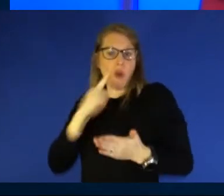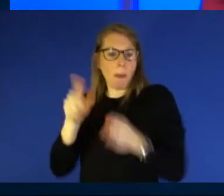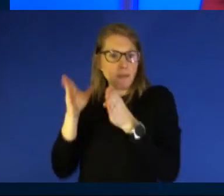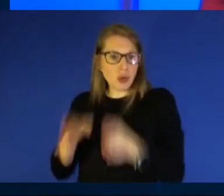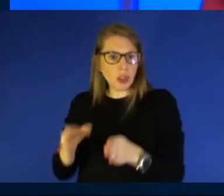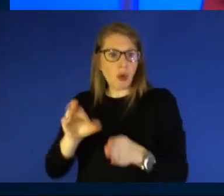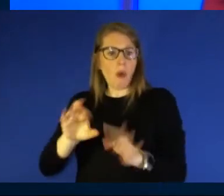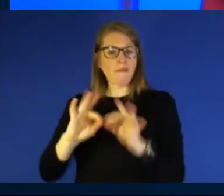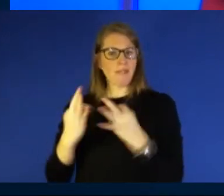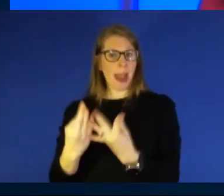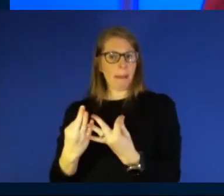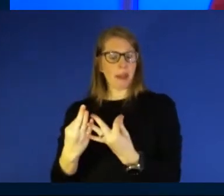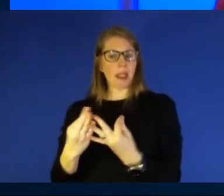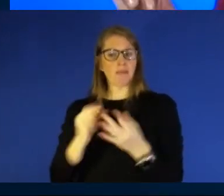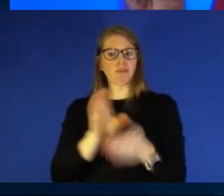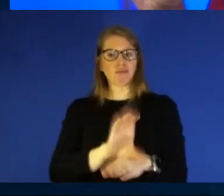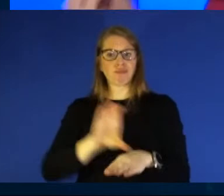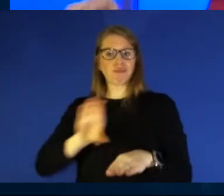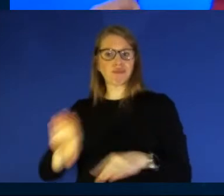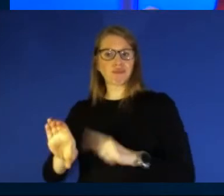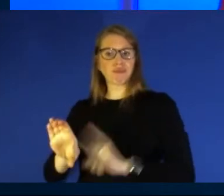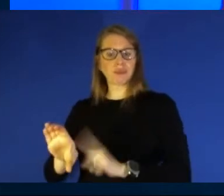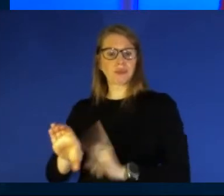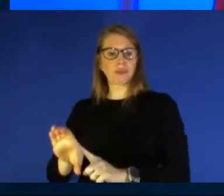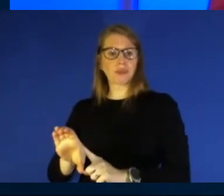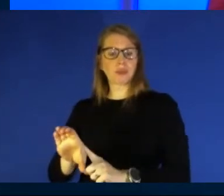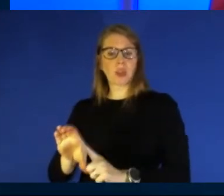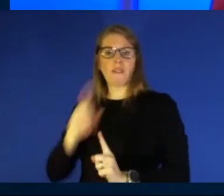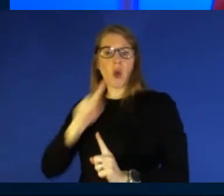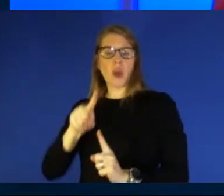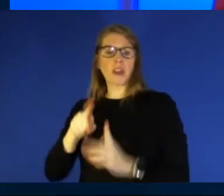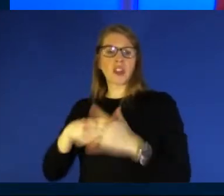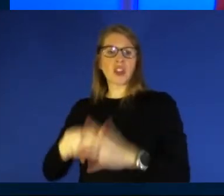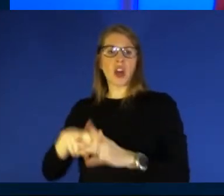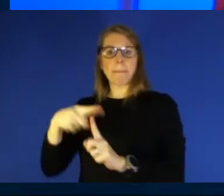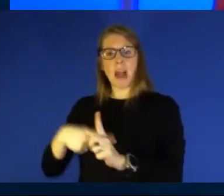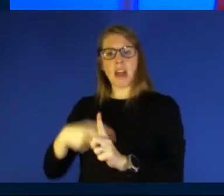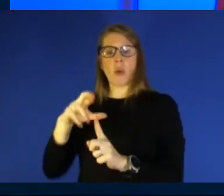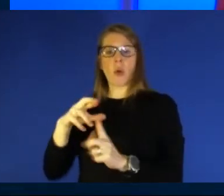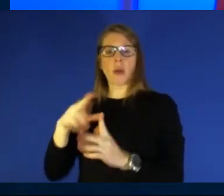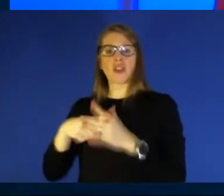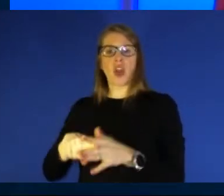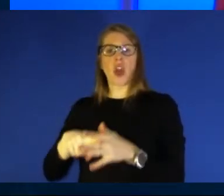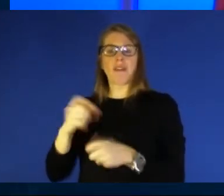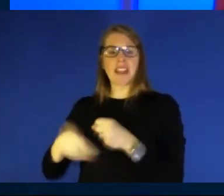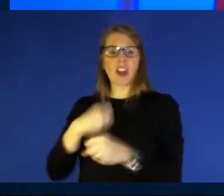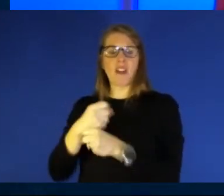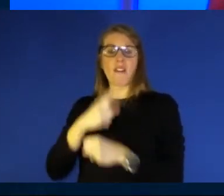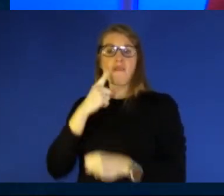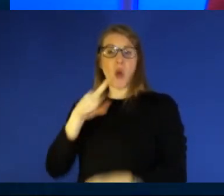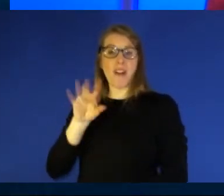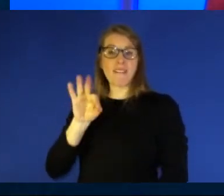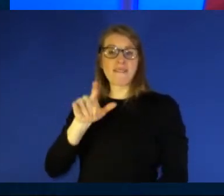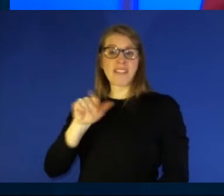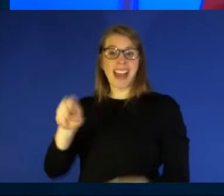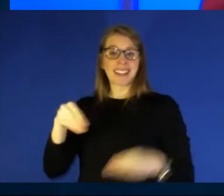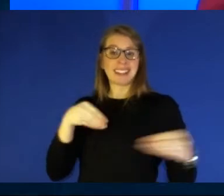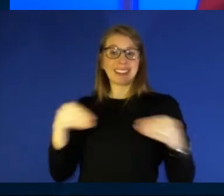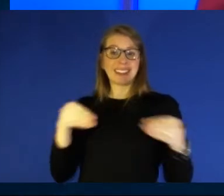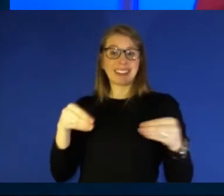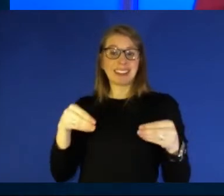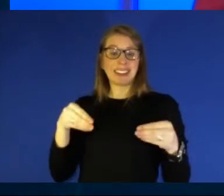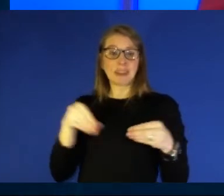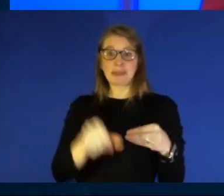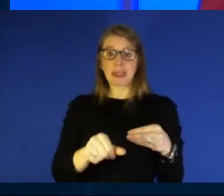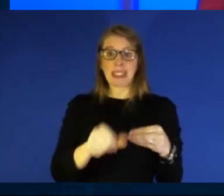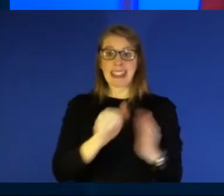to set aside at the start of the month or even the start of the year in a flexible spending account for things like healthcare and